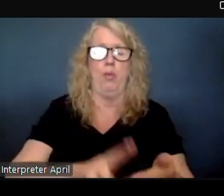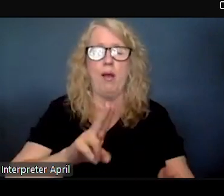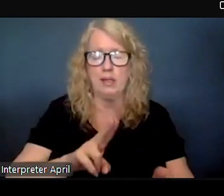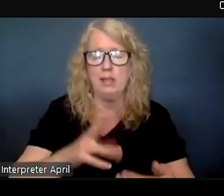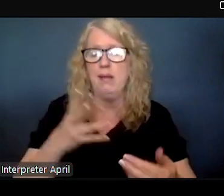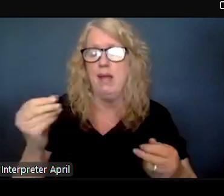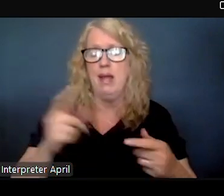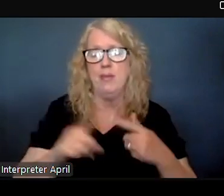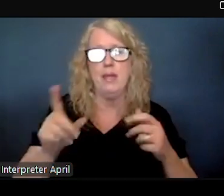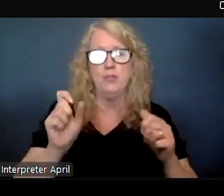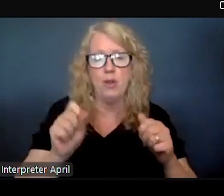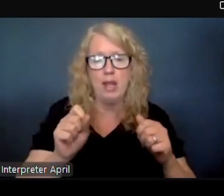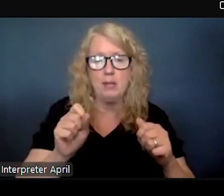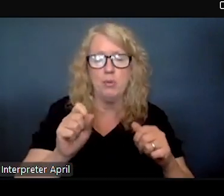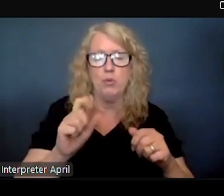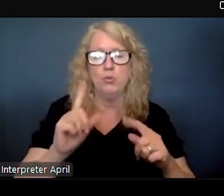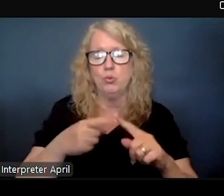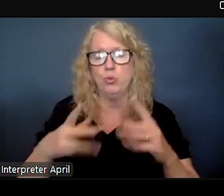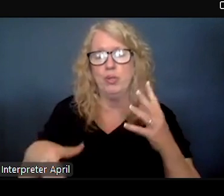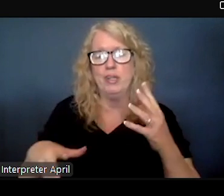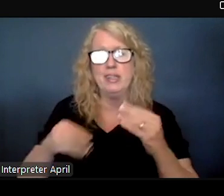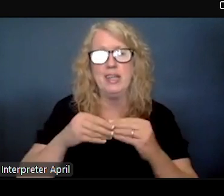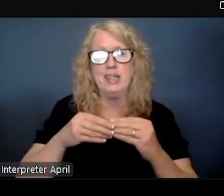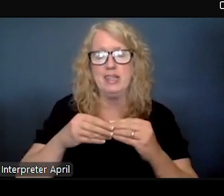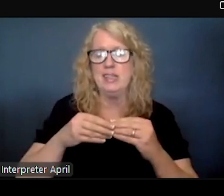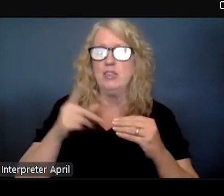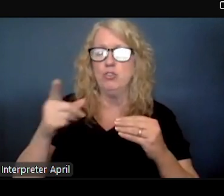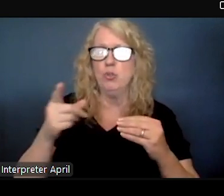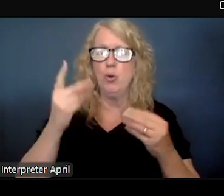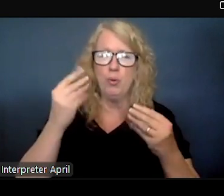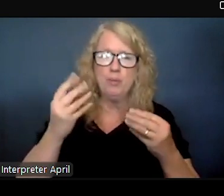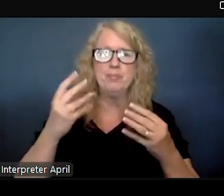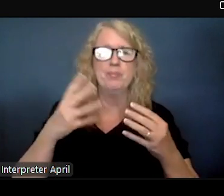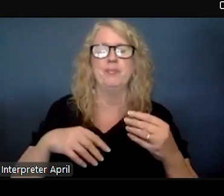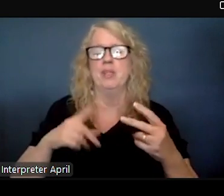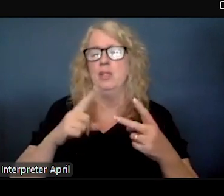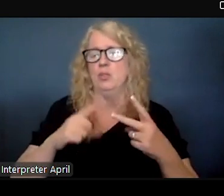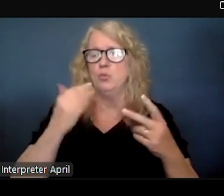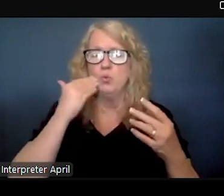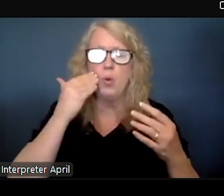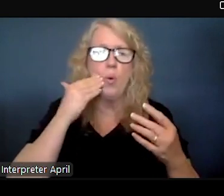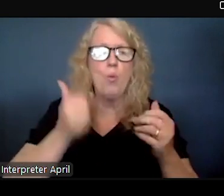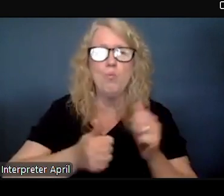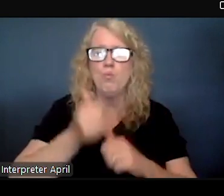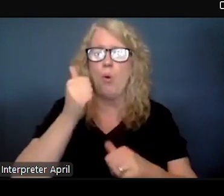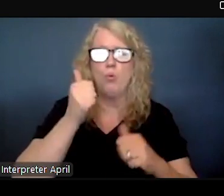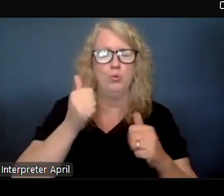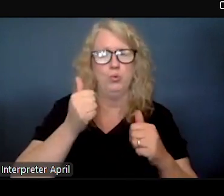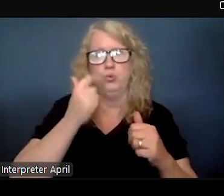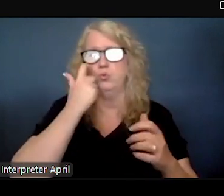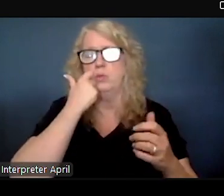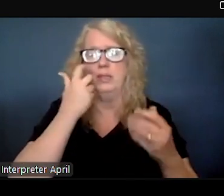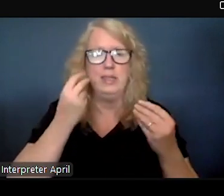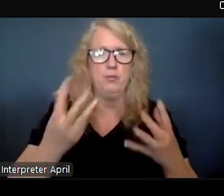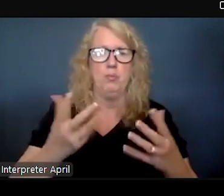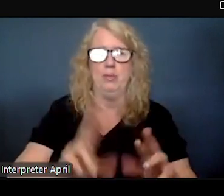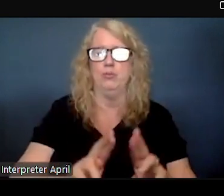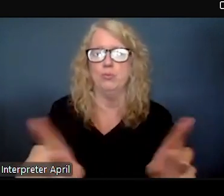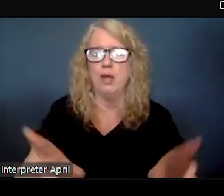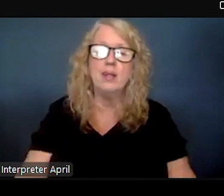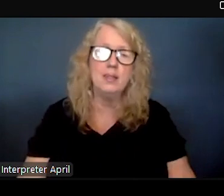and they're able to also get additional fields. That way they have, the most information on